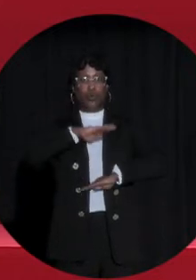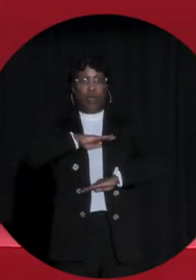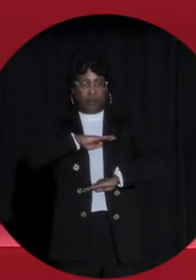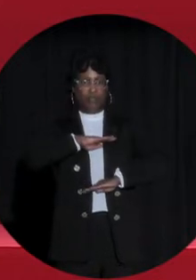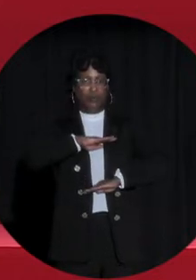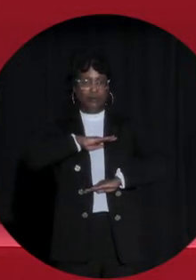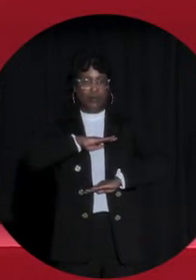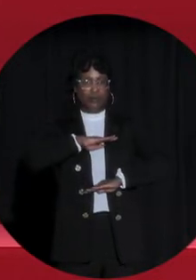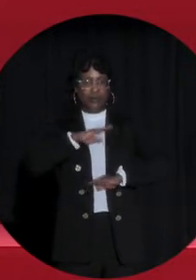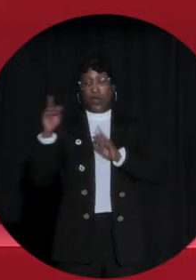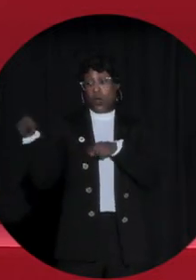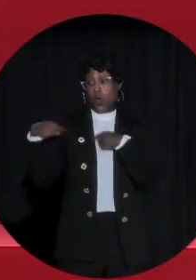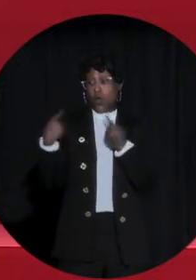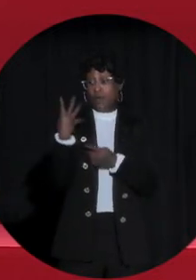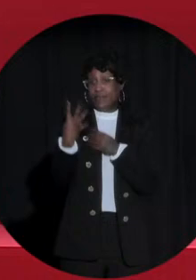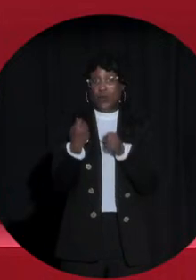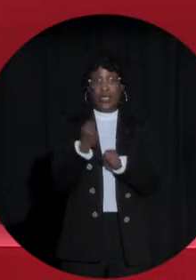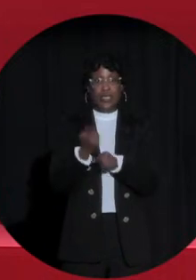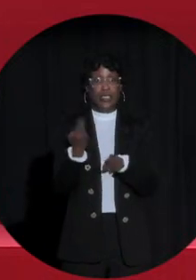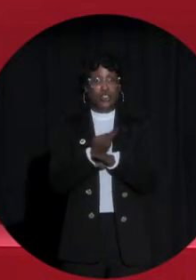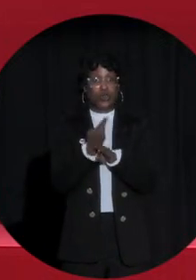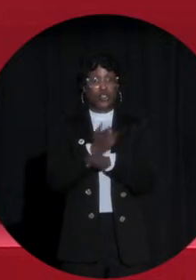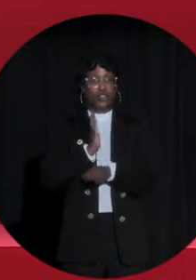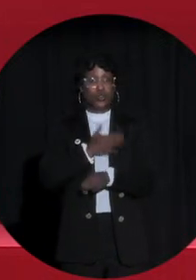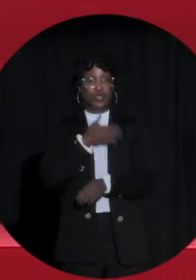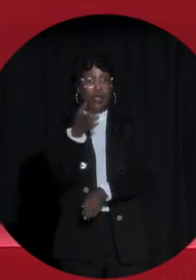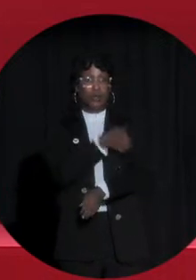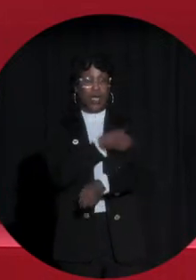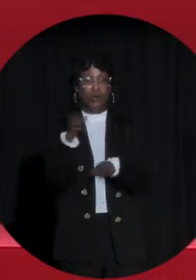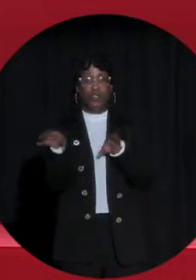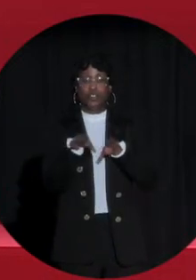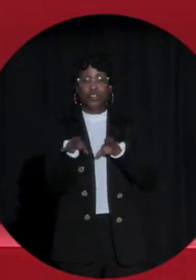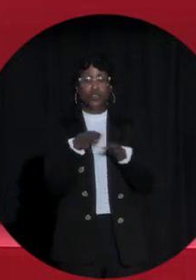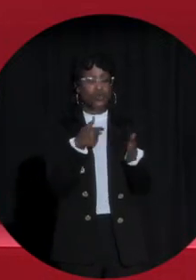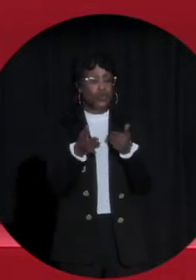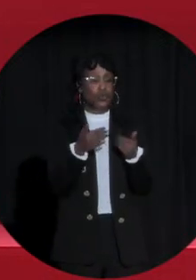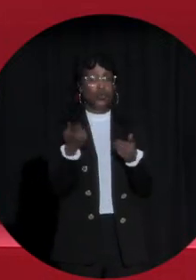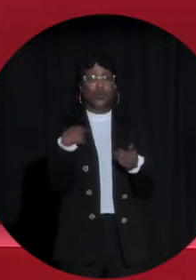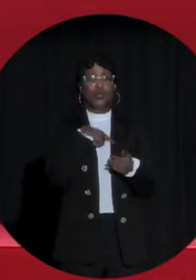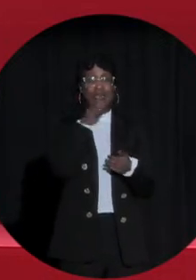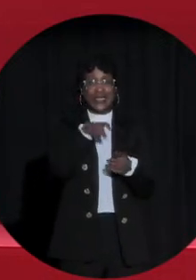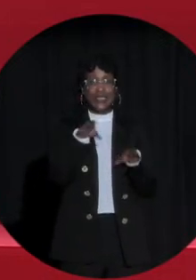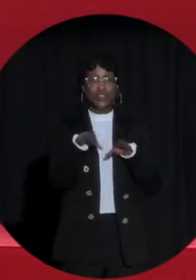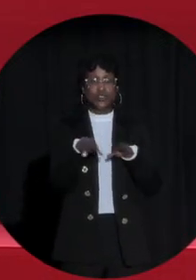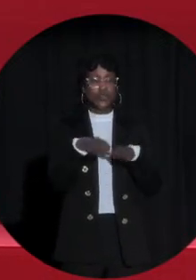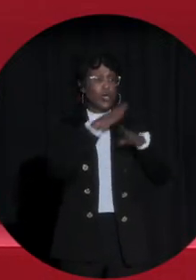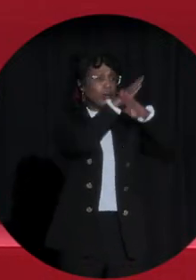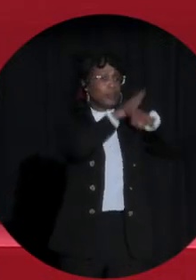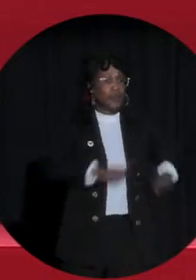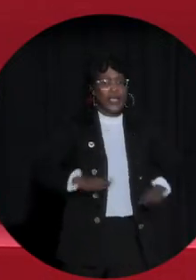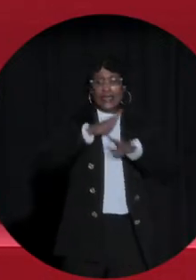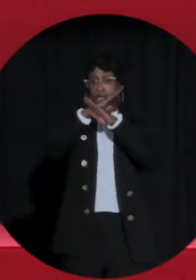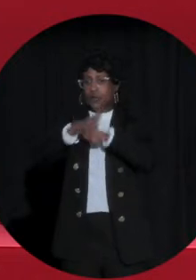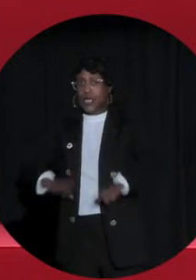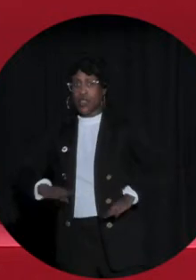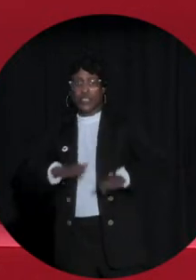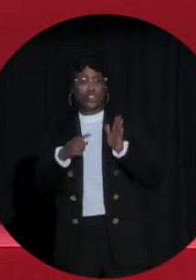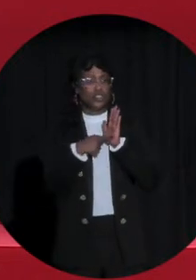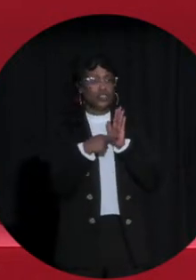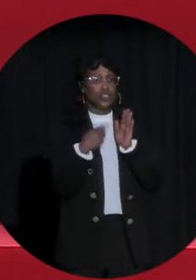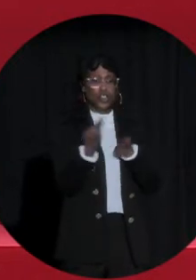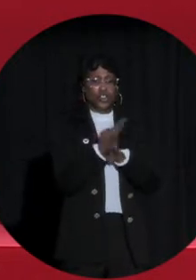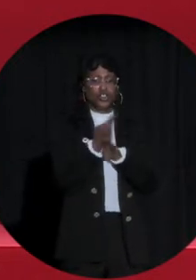what we could not do. We'll break down barriers that could not be broken. We'll use our skills to show the world that there is